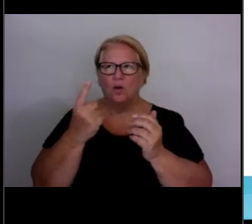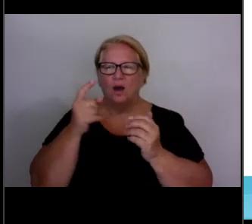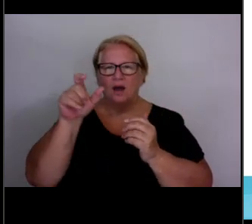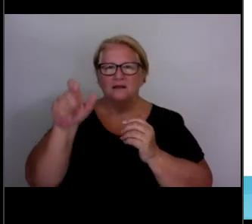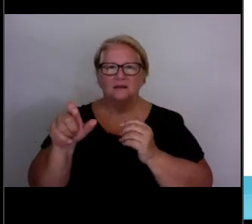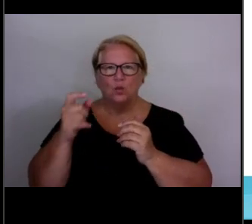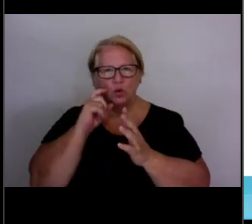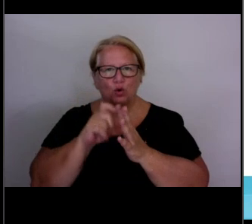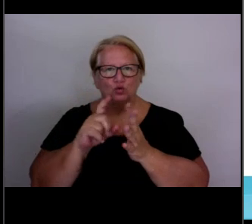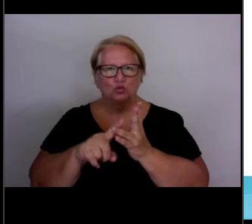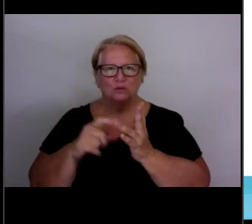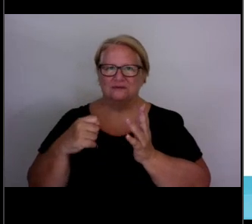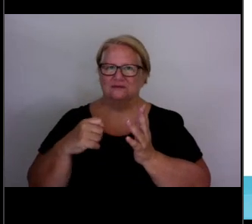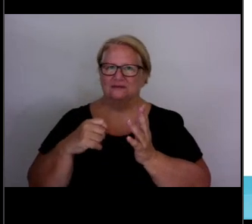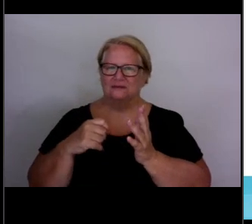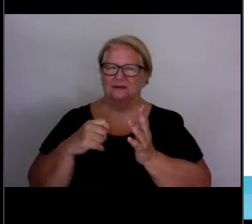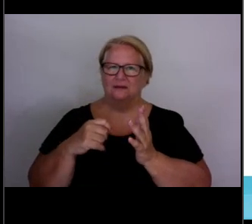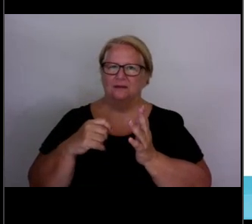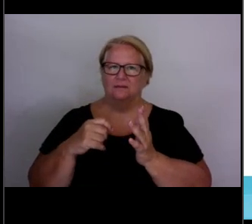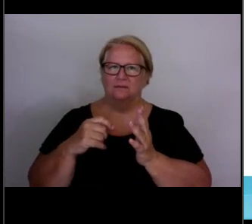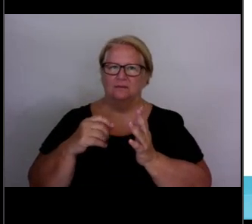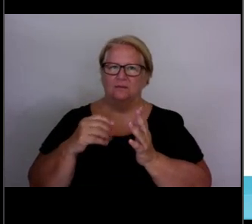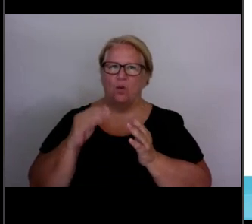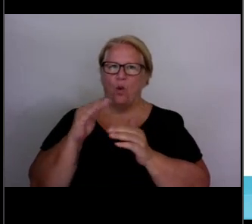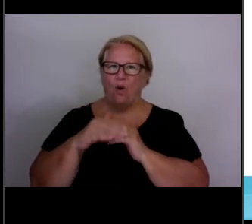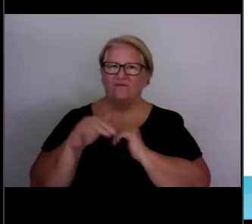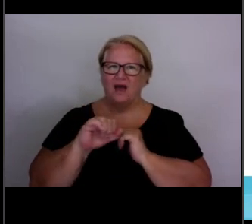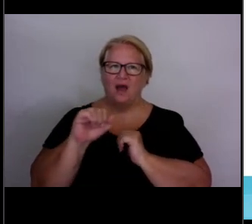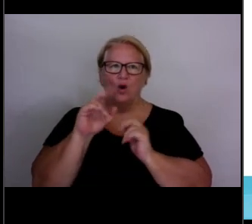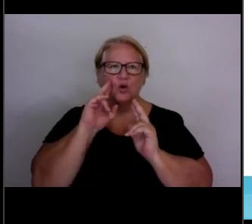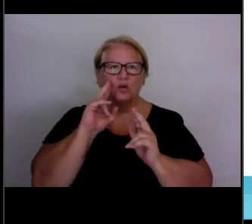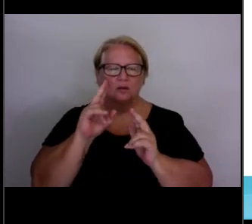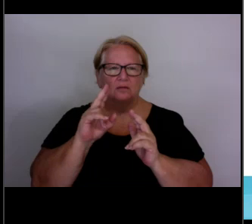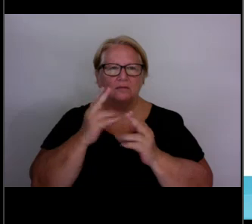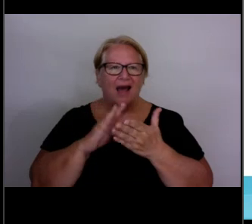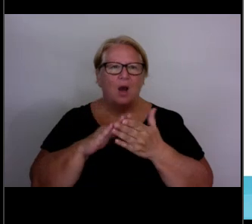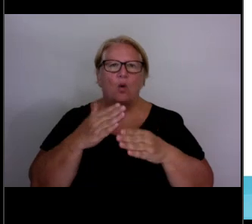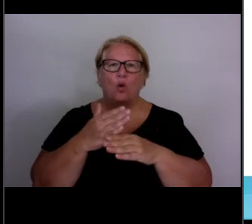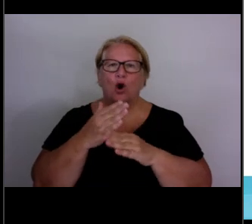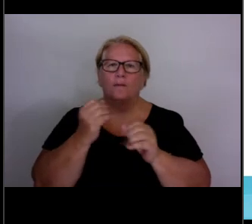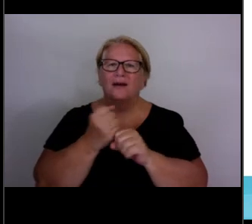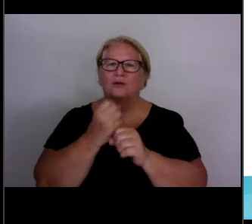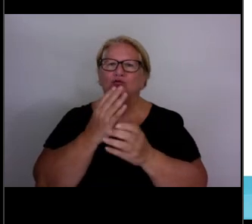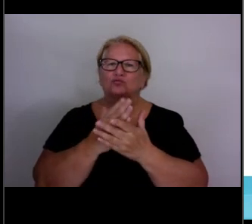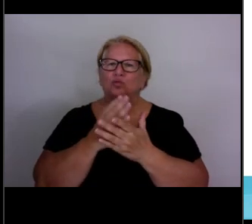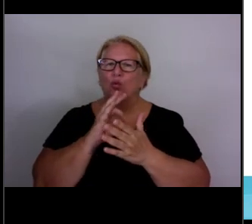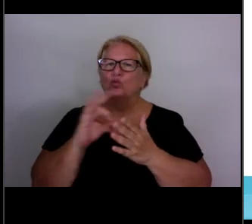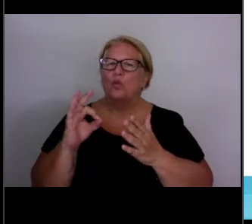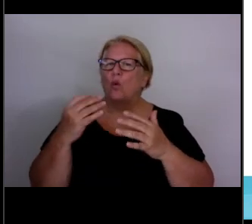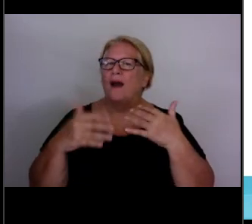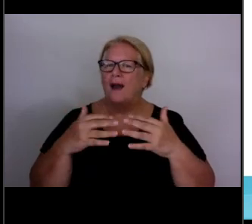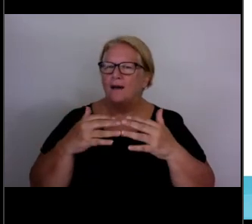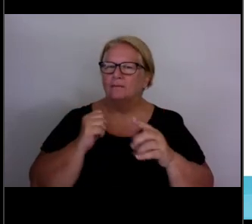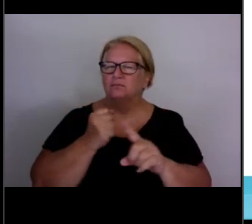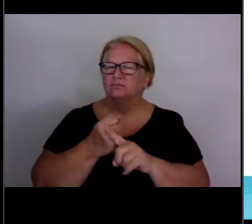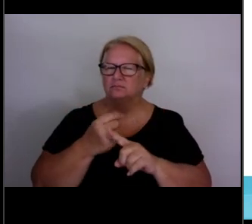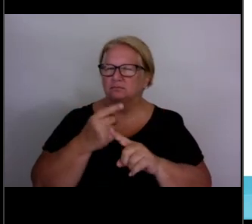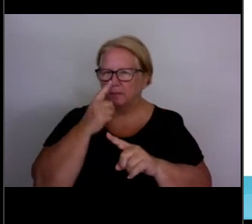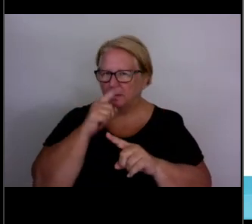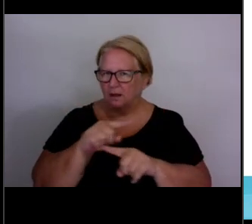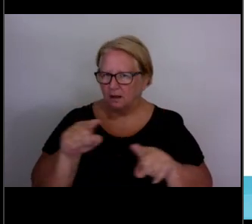matters, even over and above our usual framework of do no further harm. So we really like people actually to have a